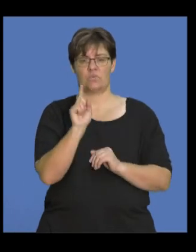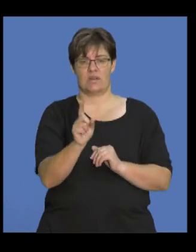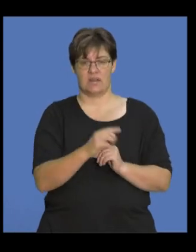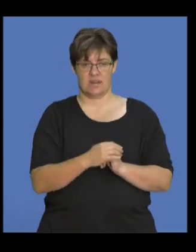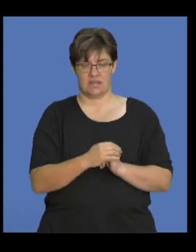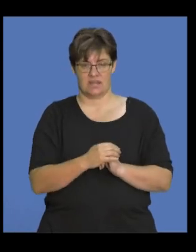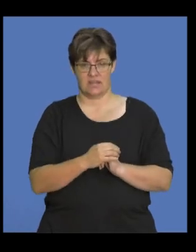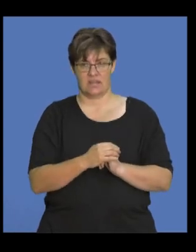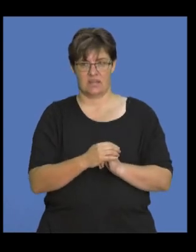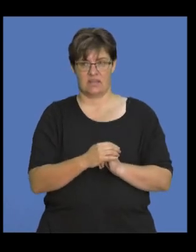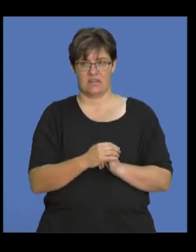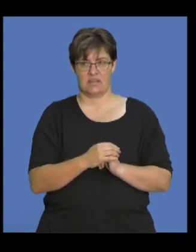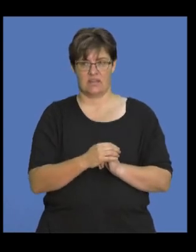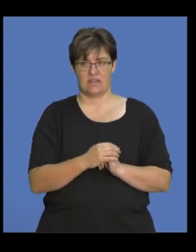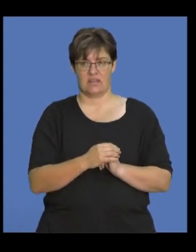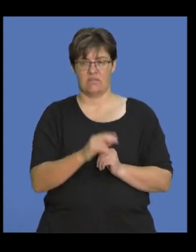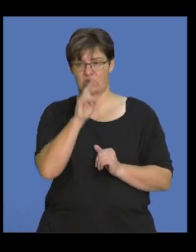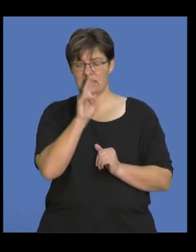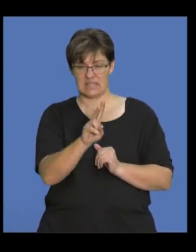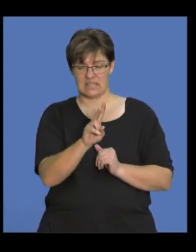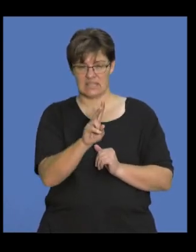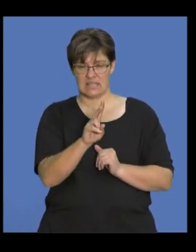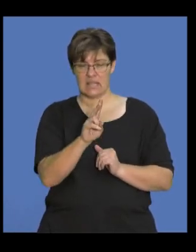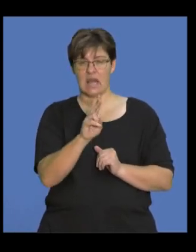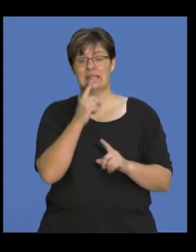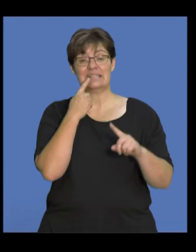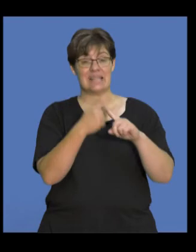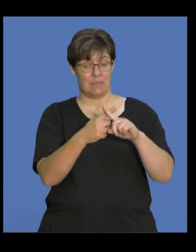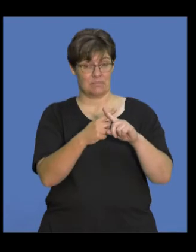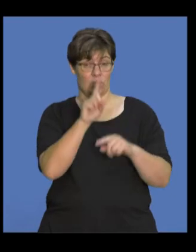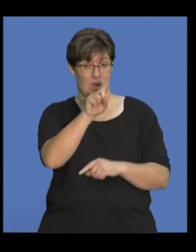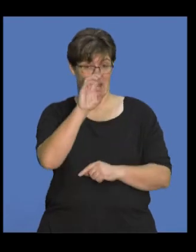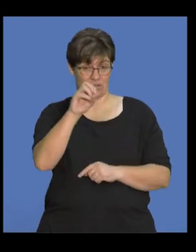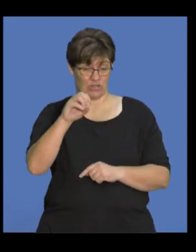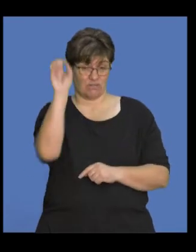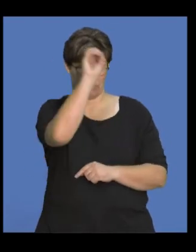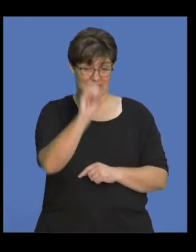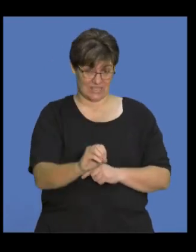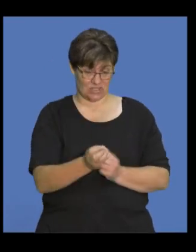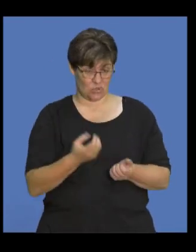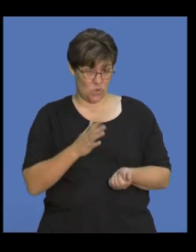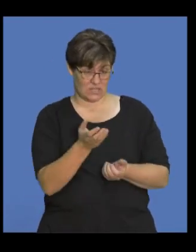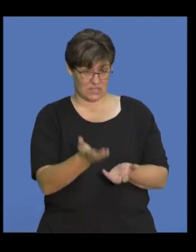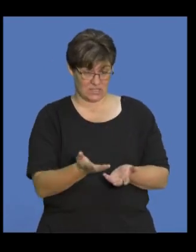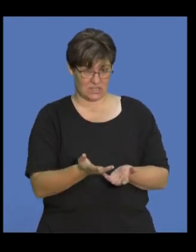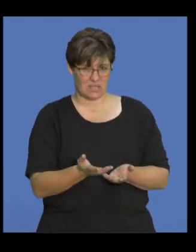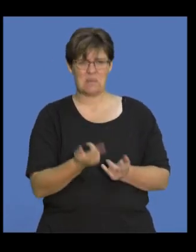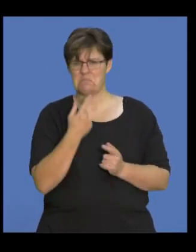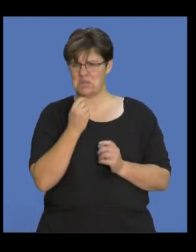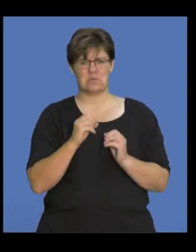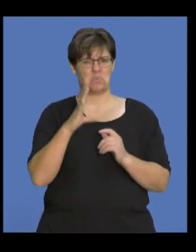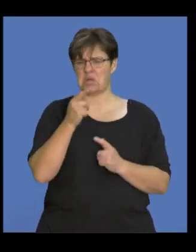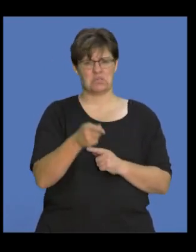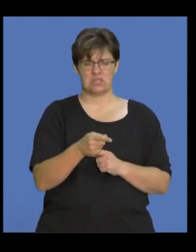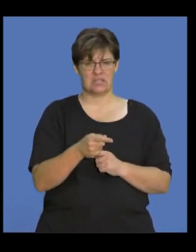there, and then you can see I will need to multiply this by 100. So not really that much